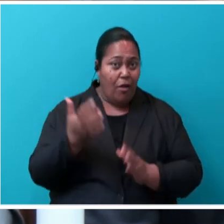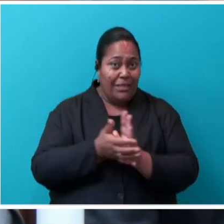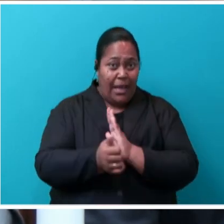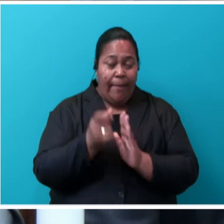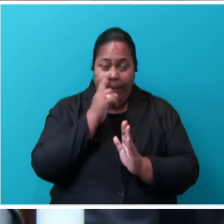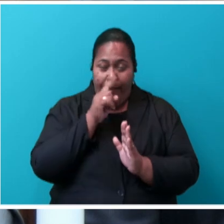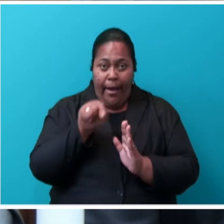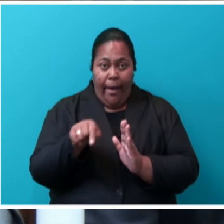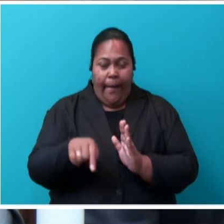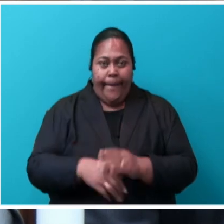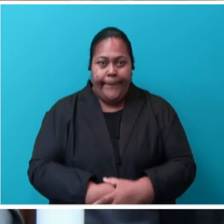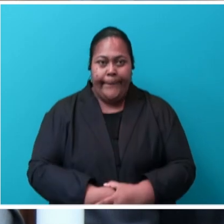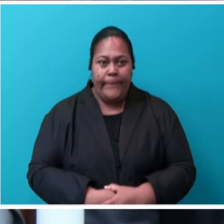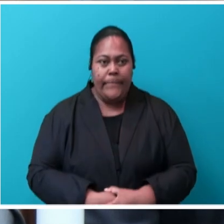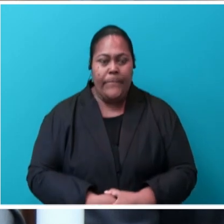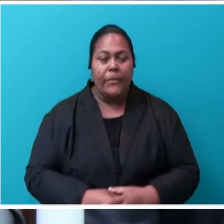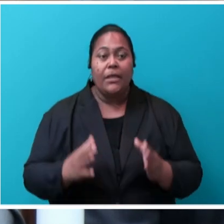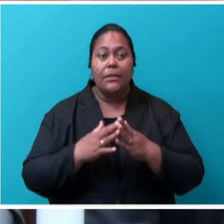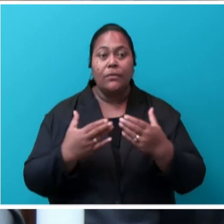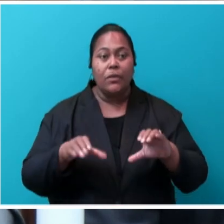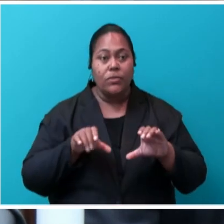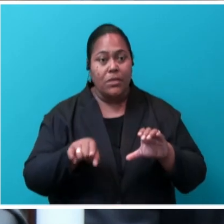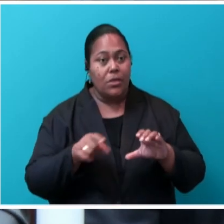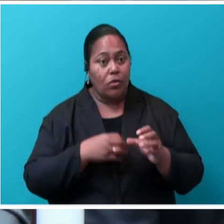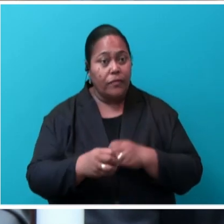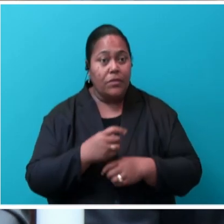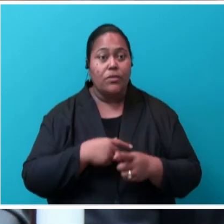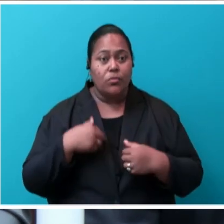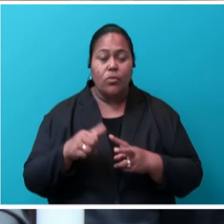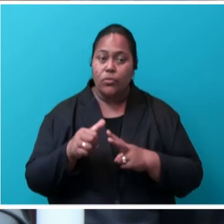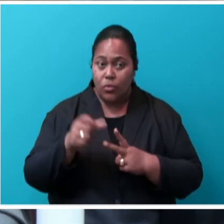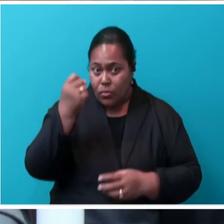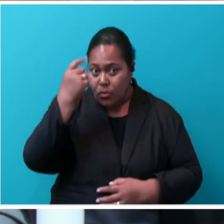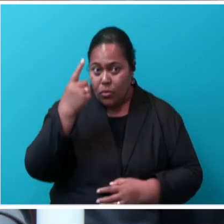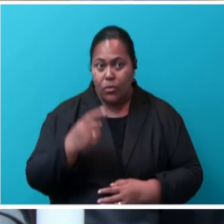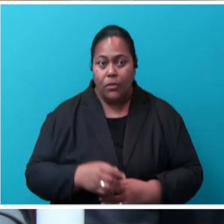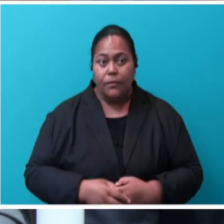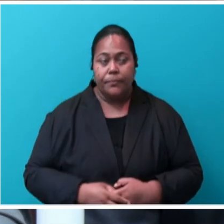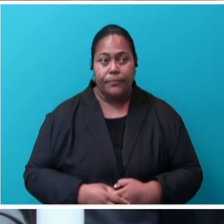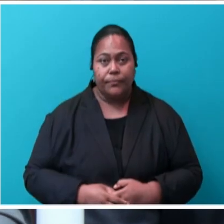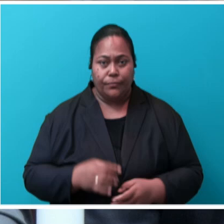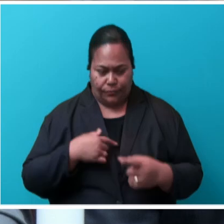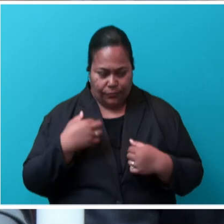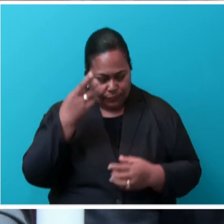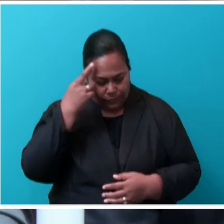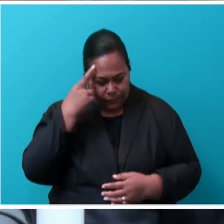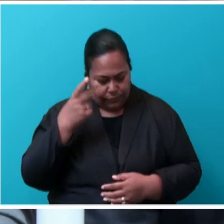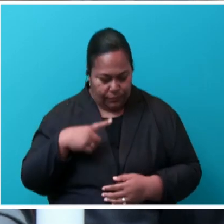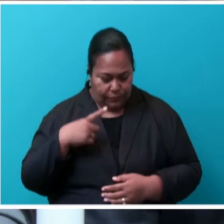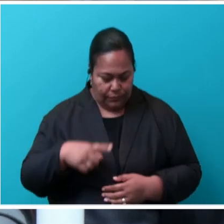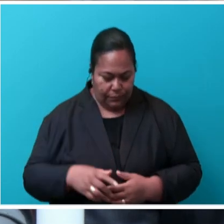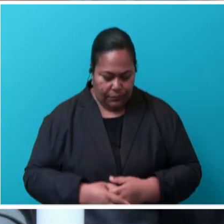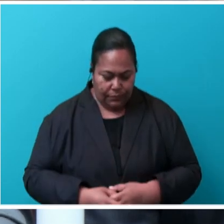in these municipalities, we have also come to understand that the reason why we have these queries is that most of